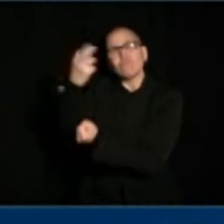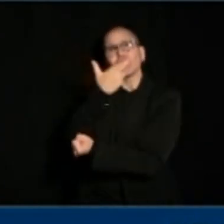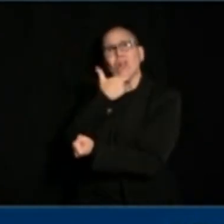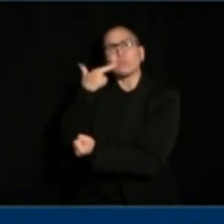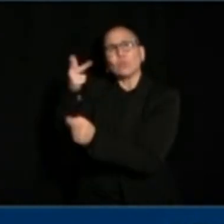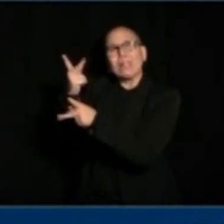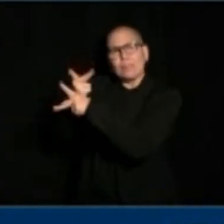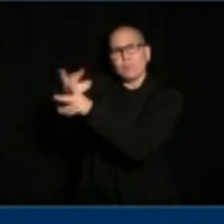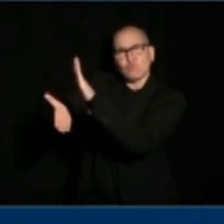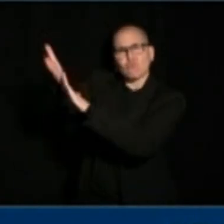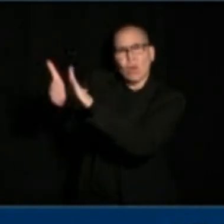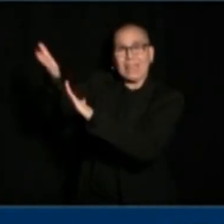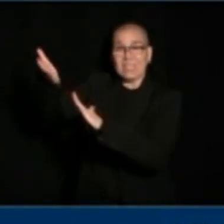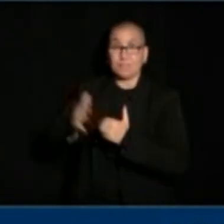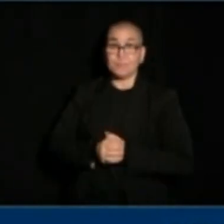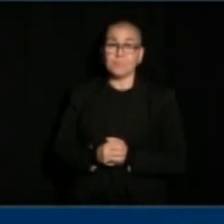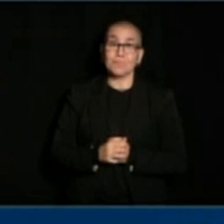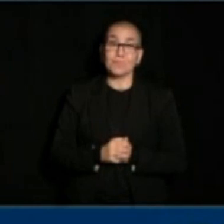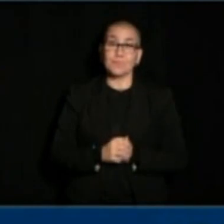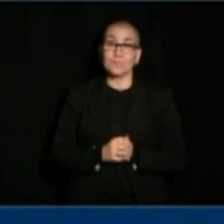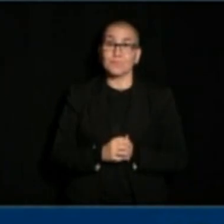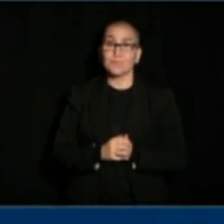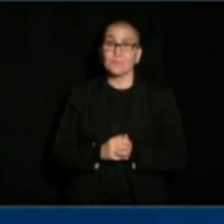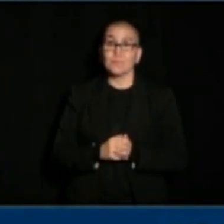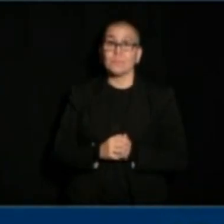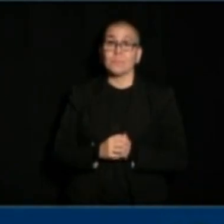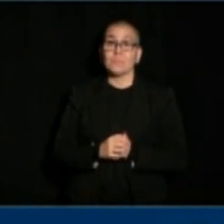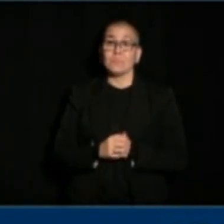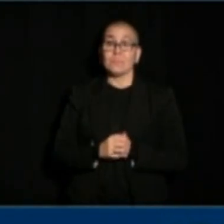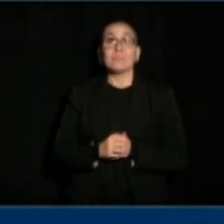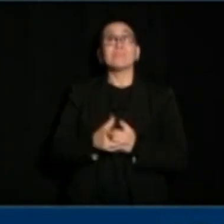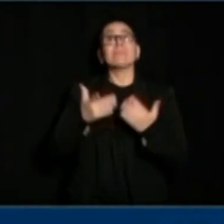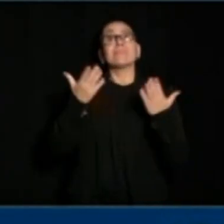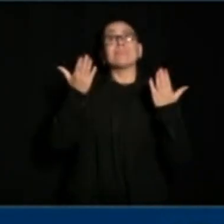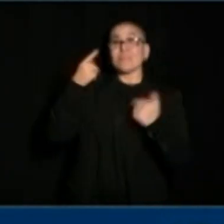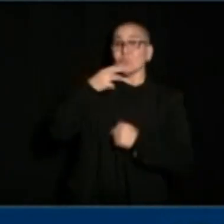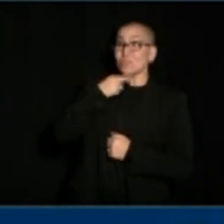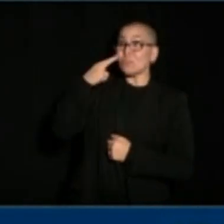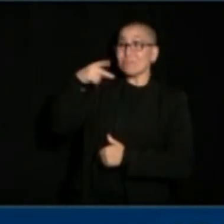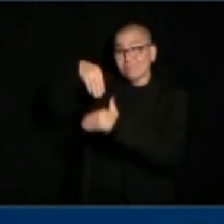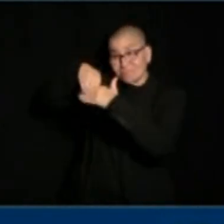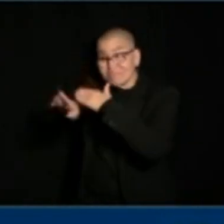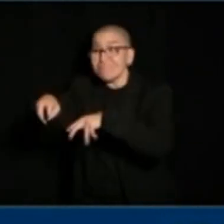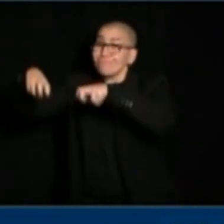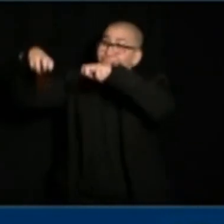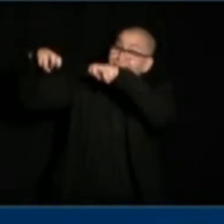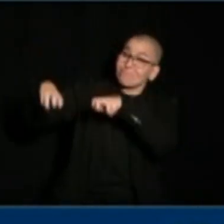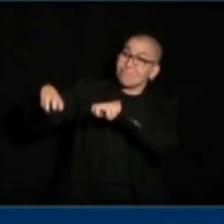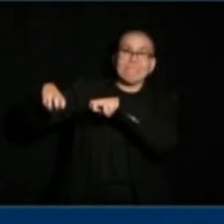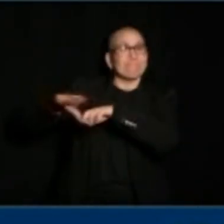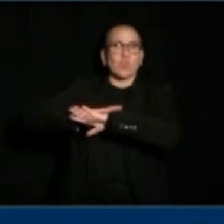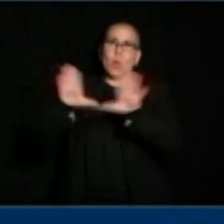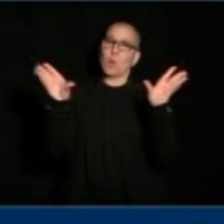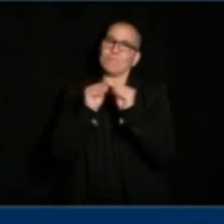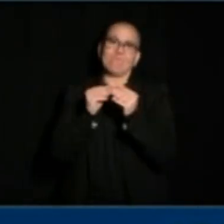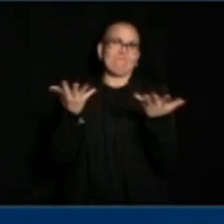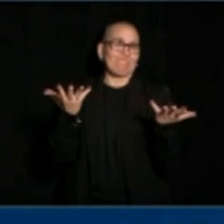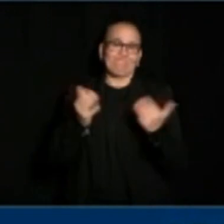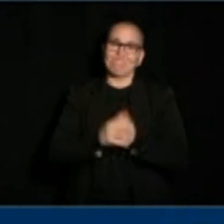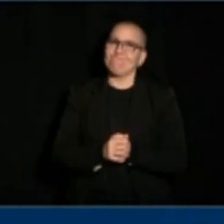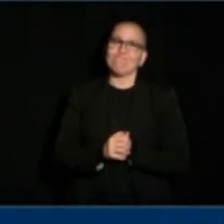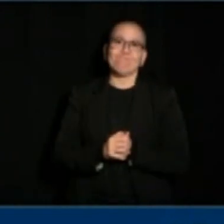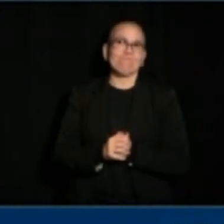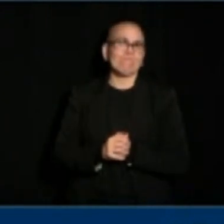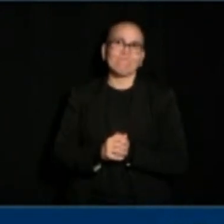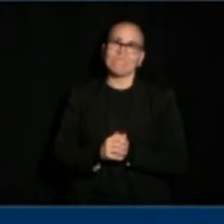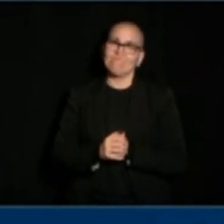setting inside right now with the amount of community spread we have, we're not going to get a handle on this unless we take a pause